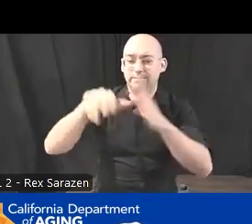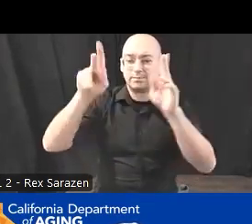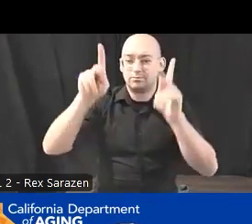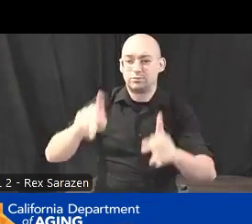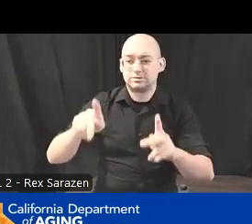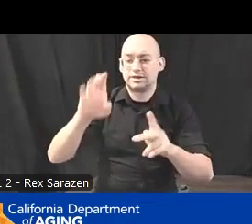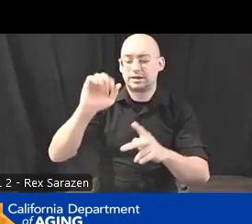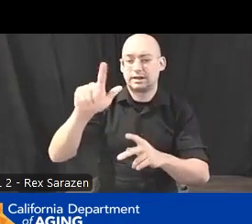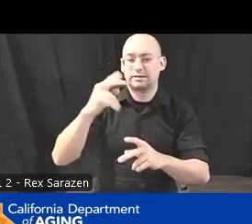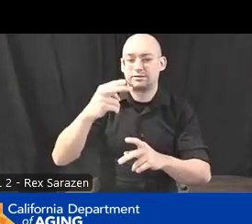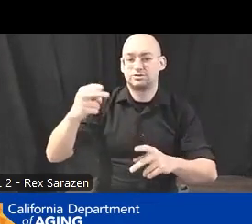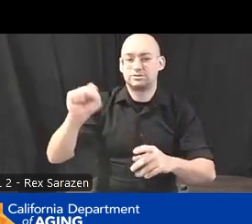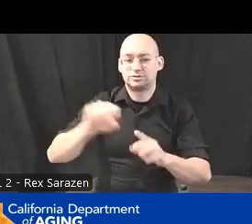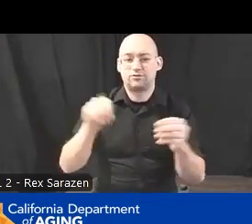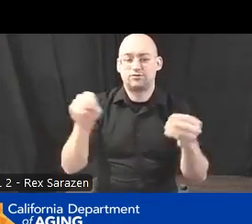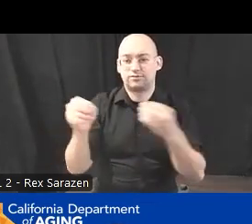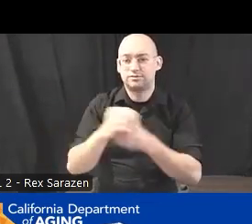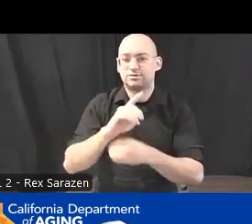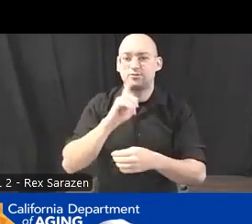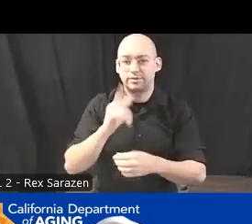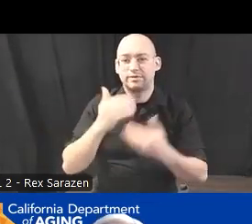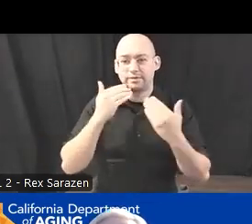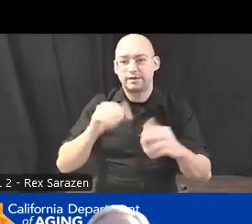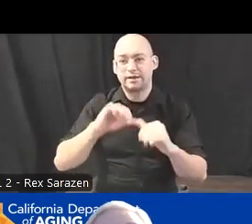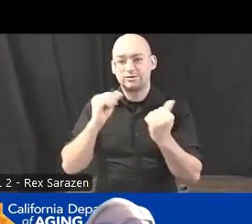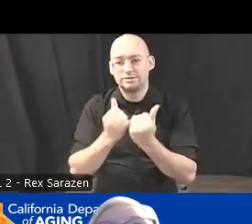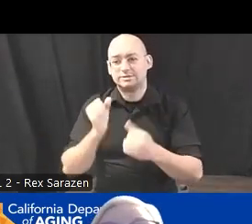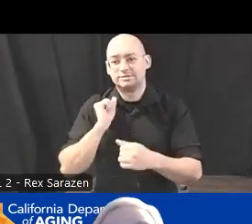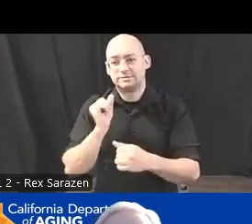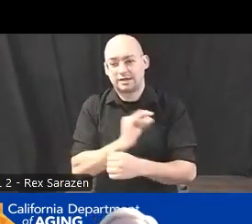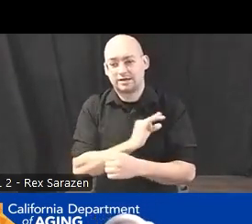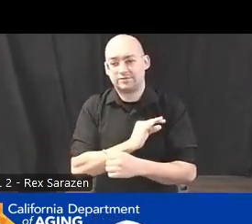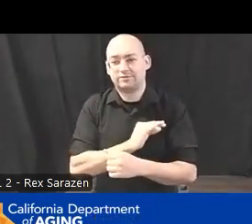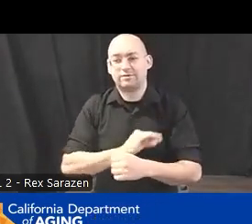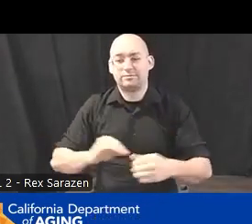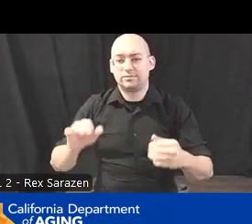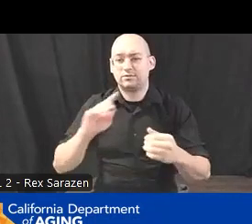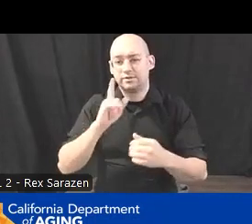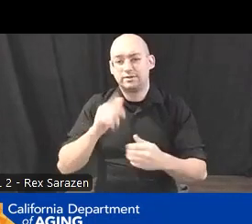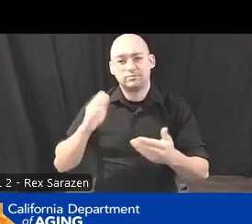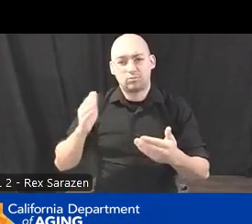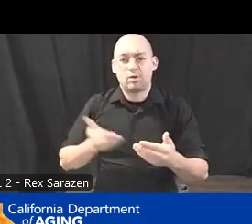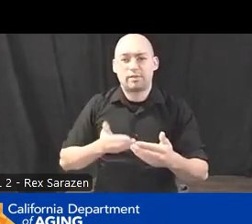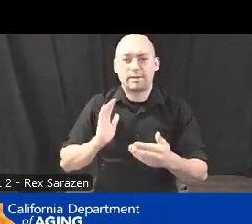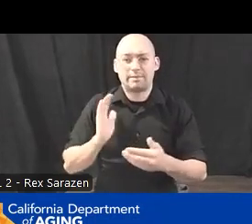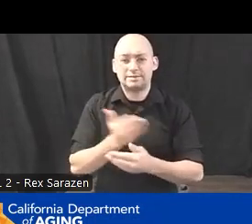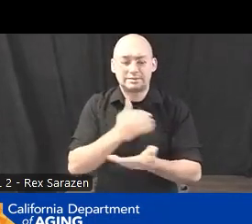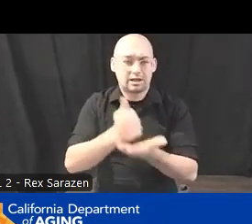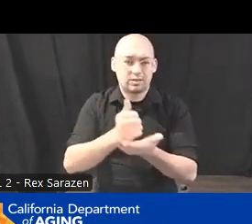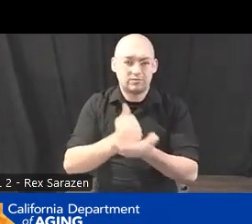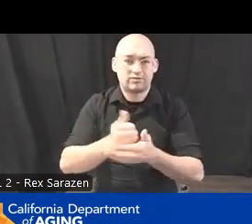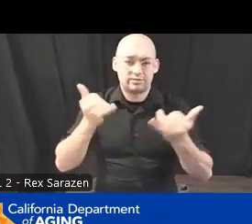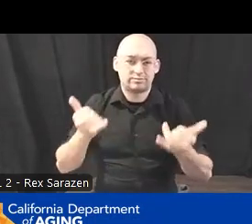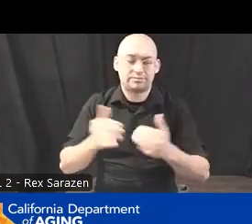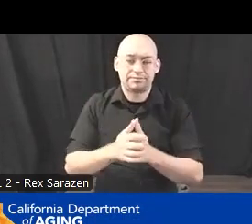offices. And we really do thank agency staff for being so welcoming and helpful today.